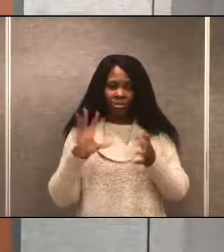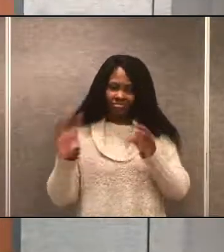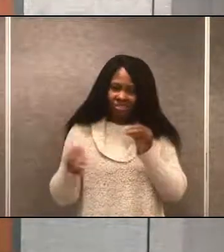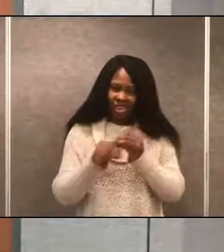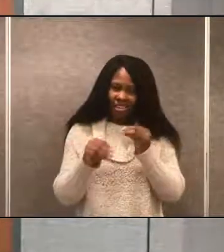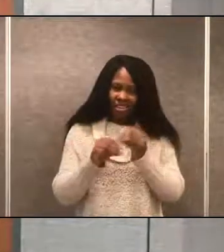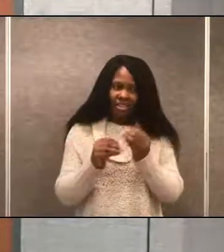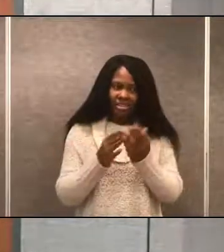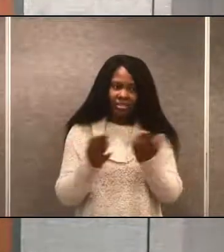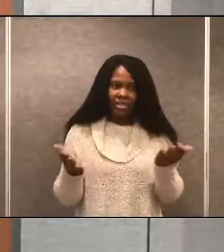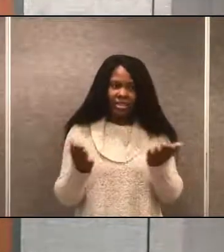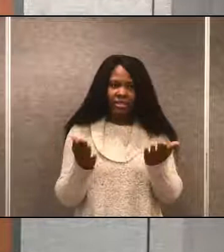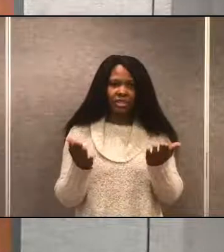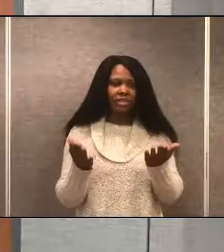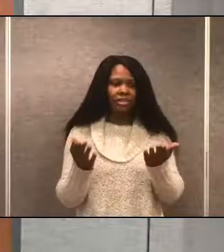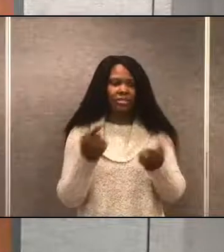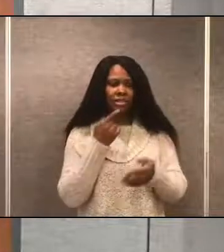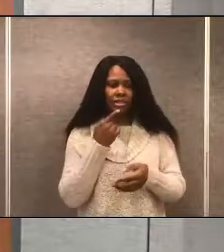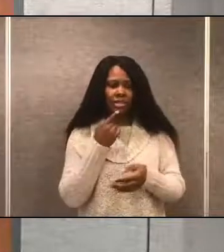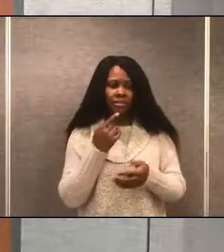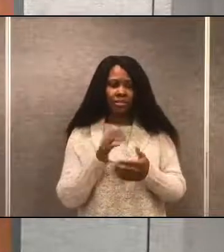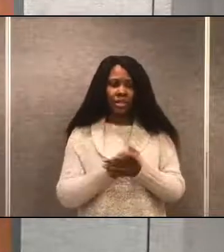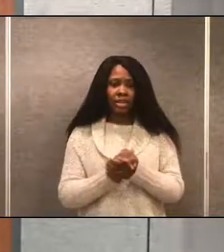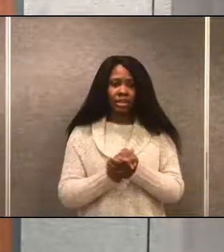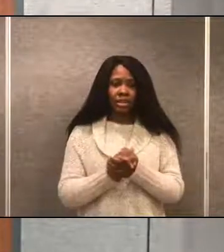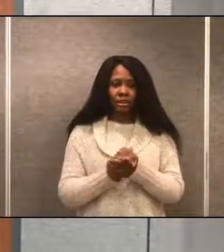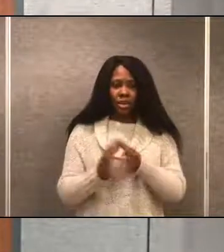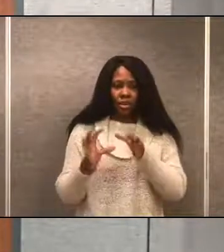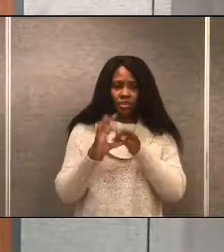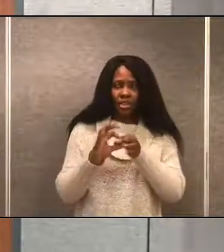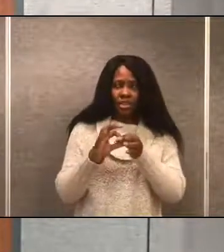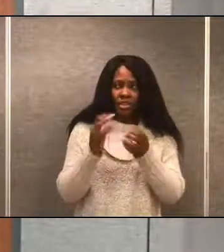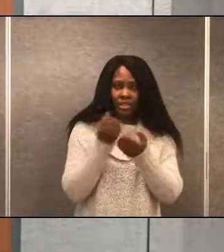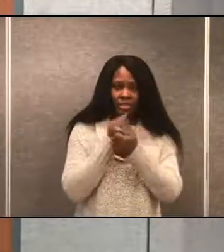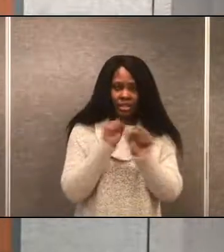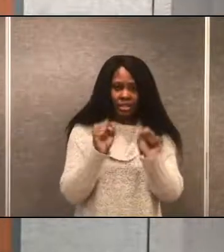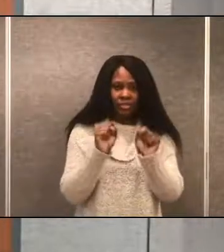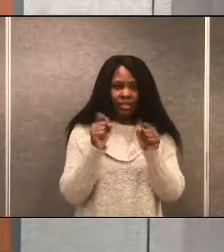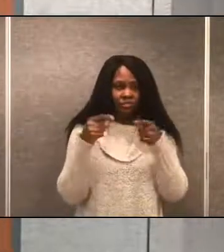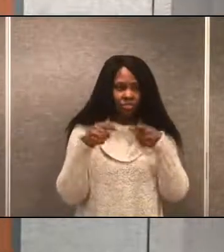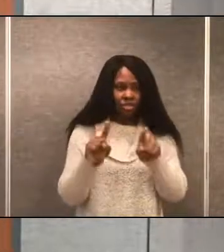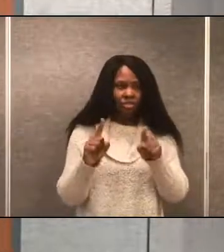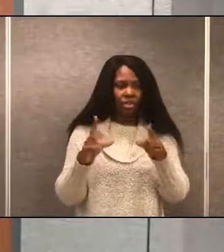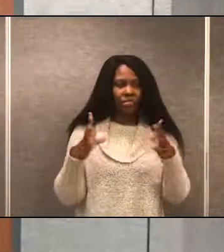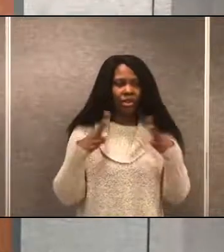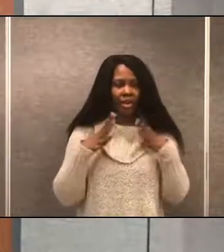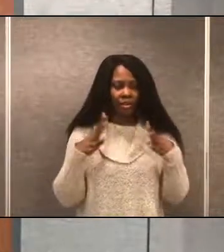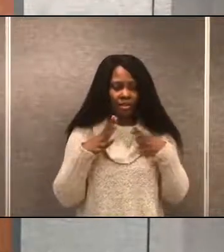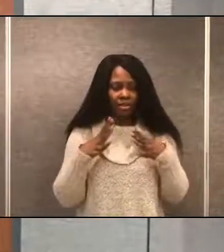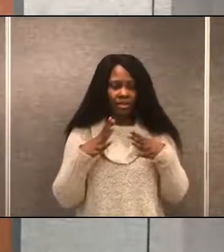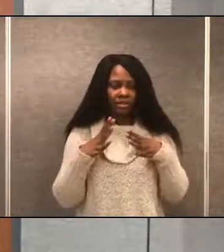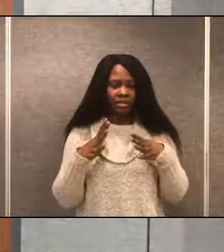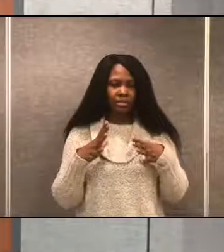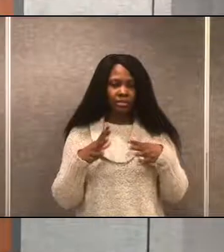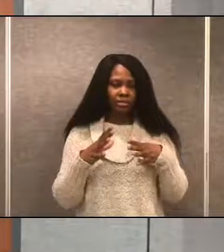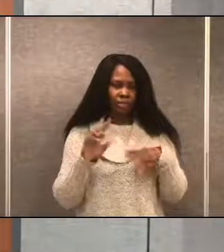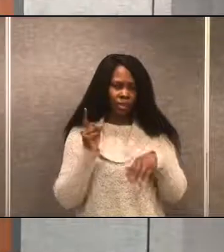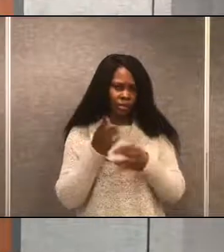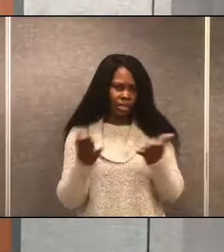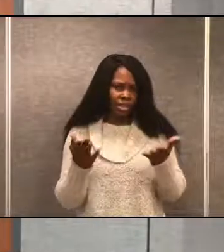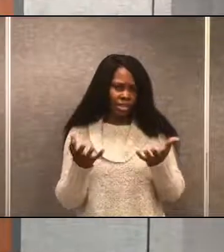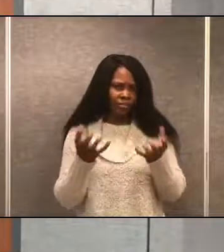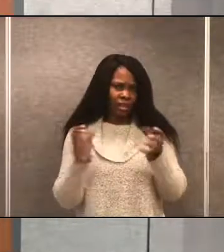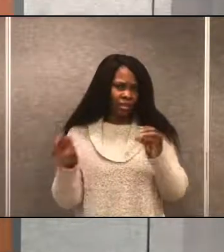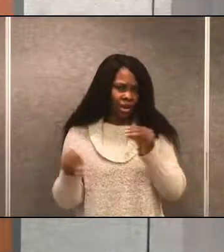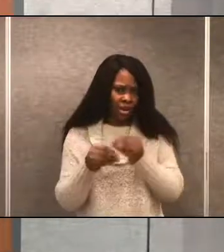saying concerning resident safety during this period of celebrations, especially Thanksgiving. One of the things I want to